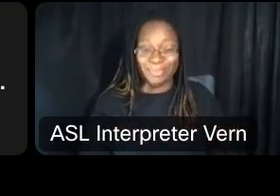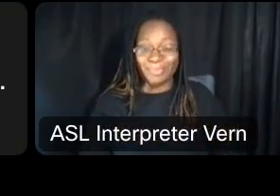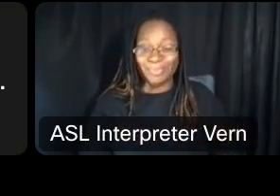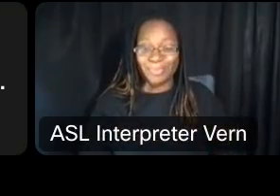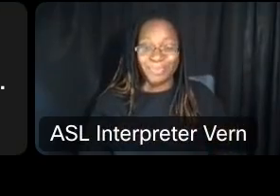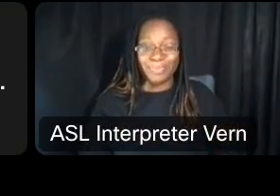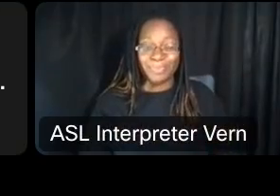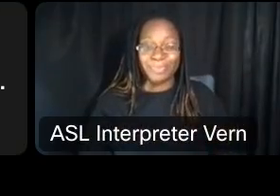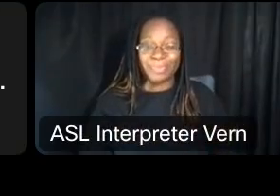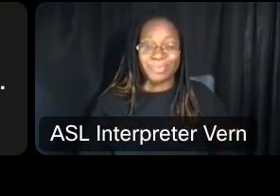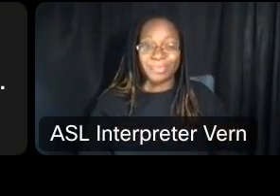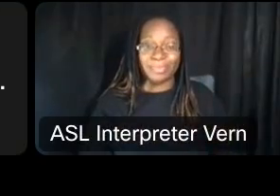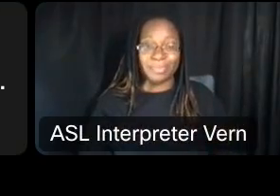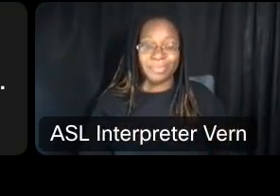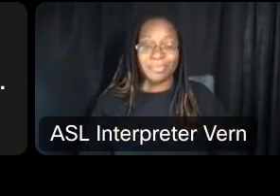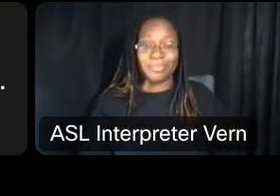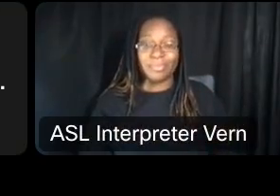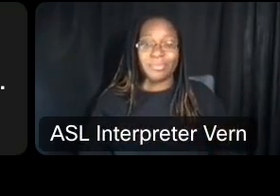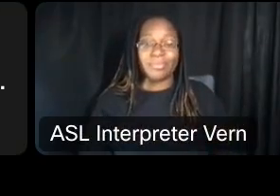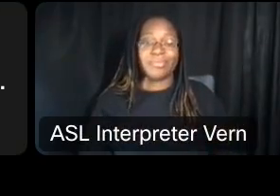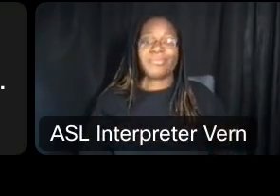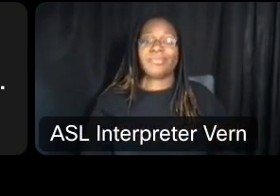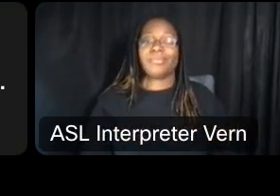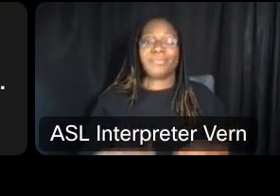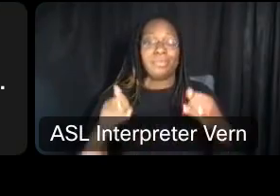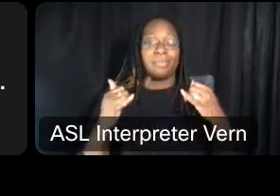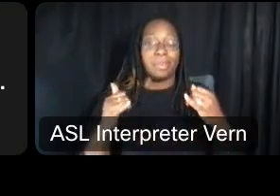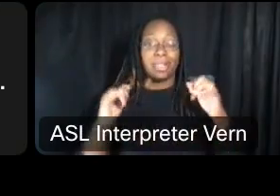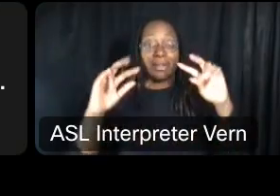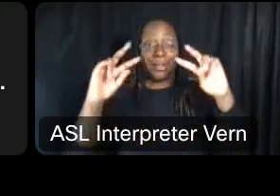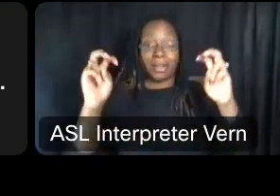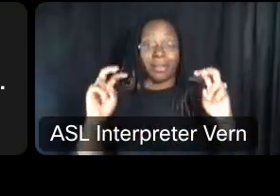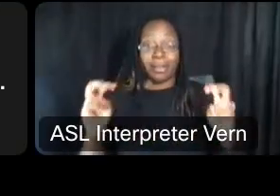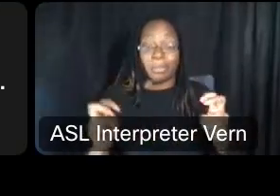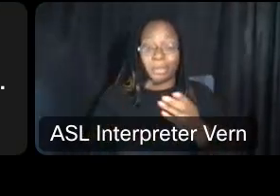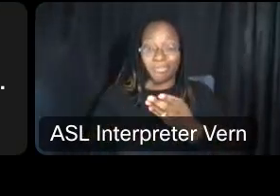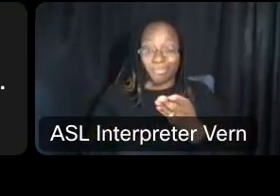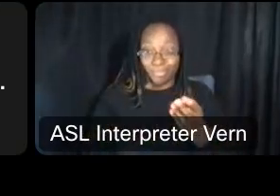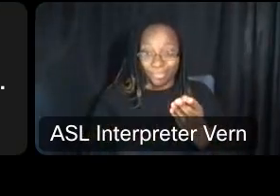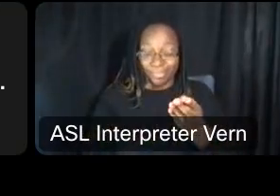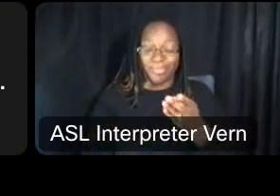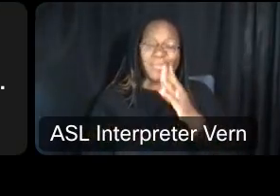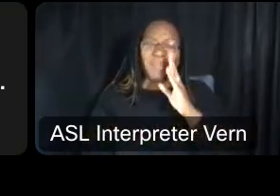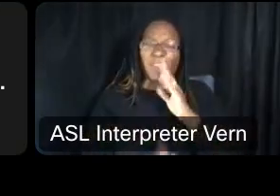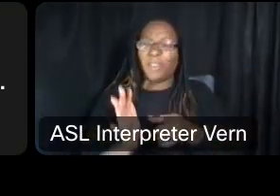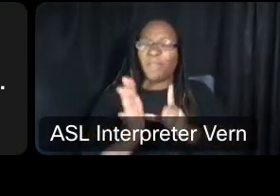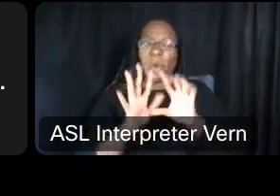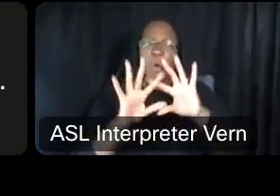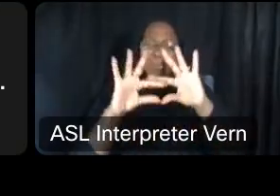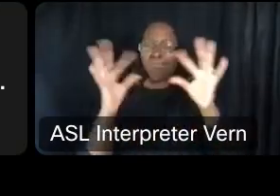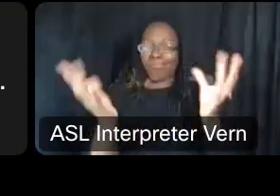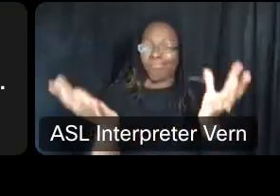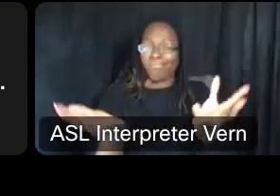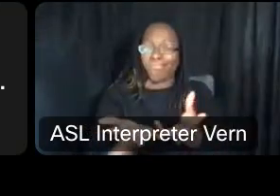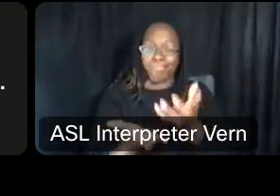So here are the topics we're going to cover today. First, we're going to go over just an overview of mental